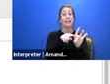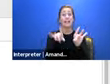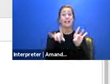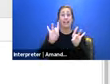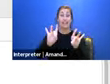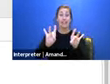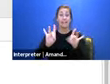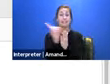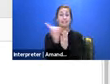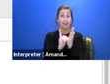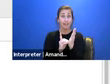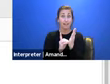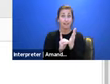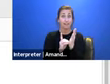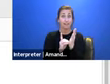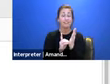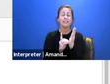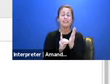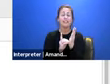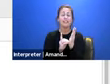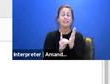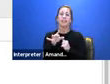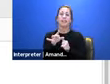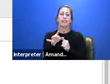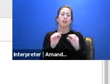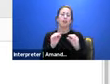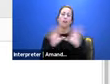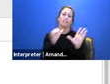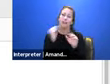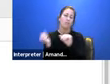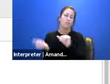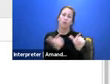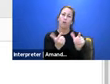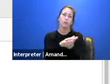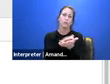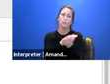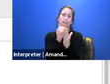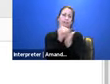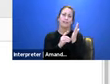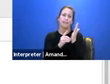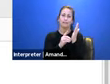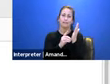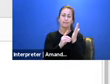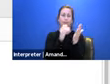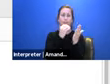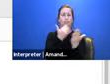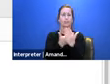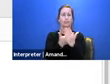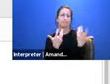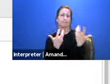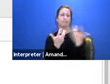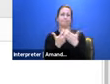that. Obviously, not every school design is for everyone, right? There's some students